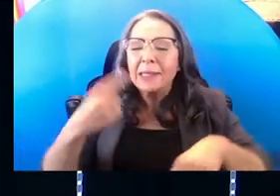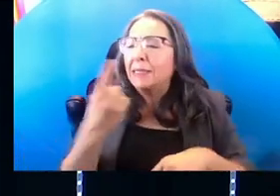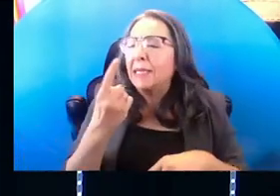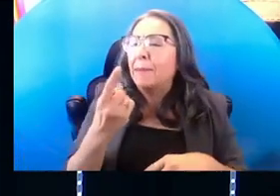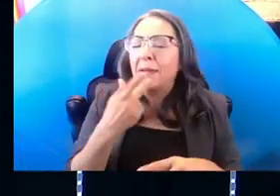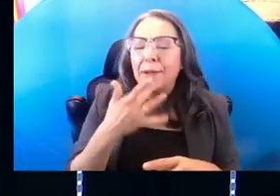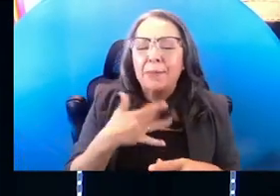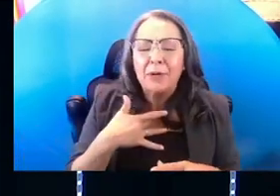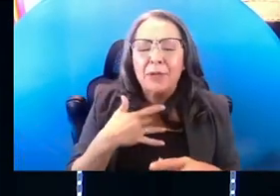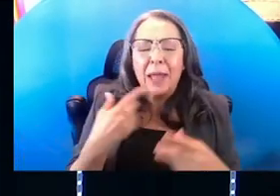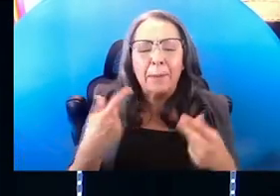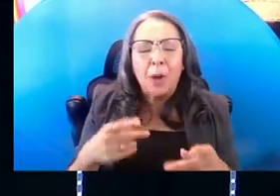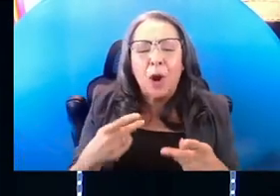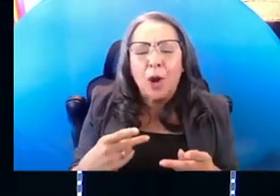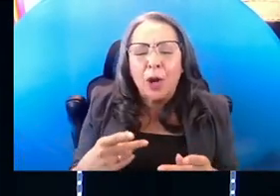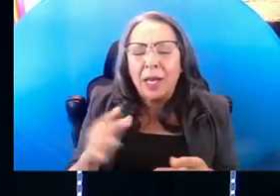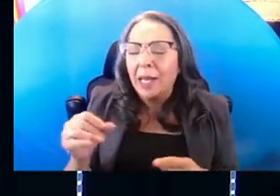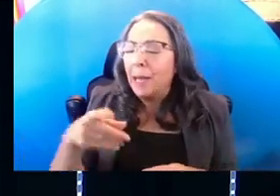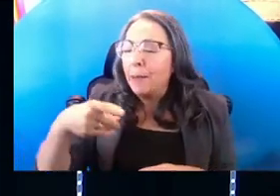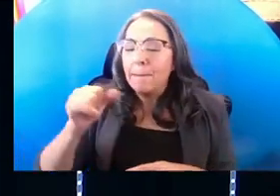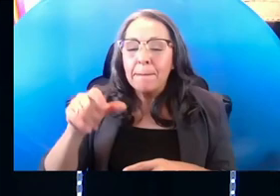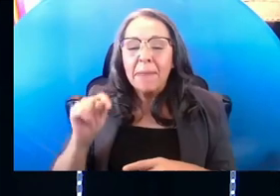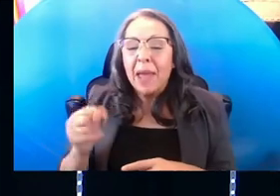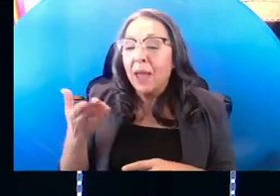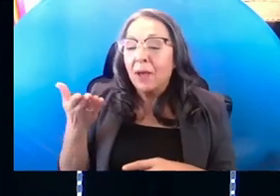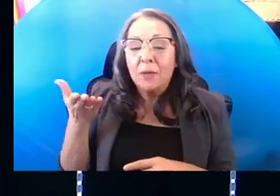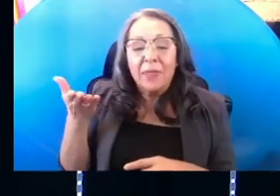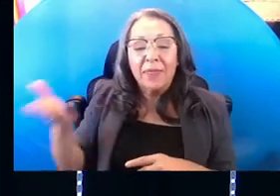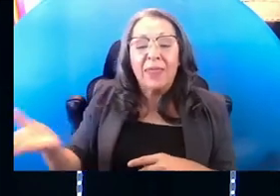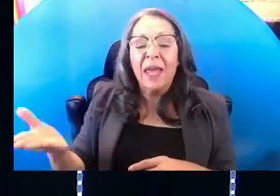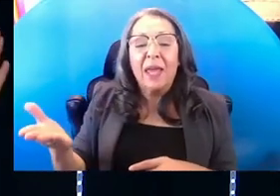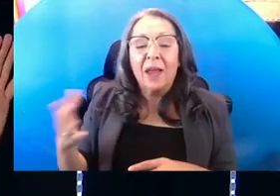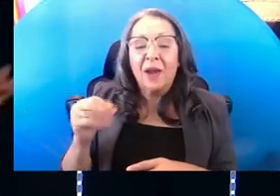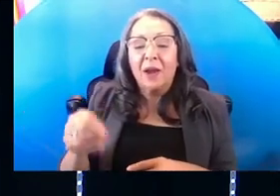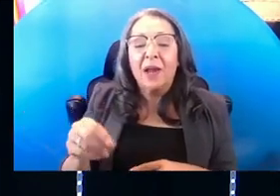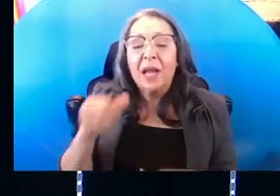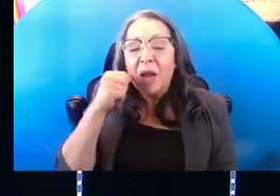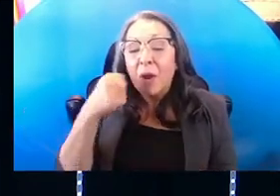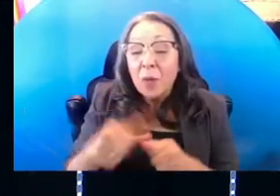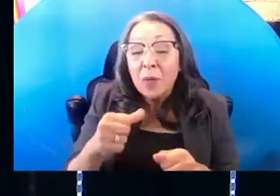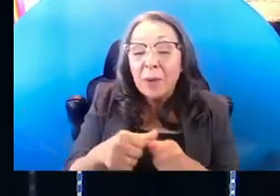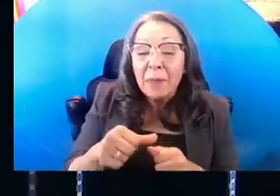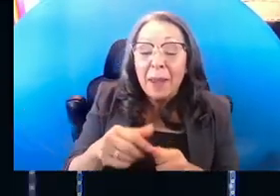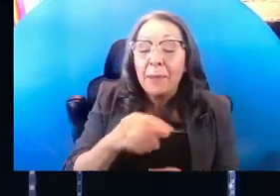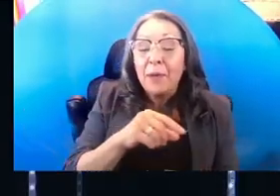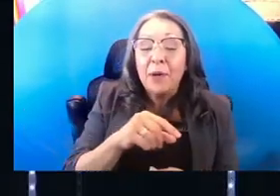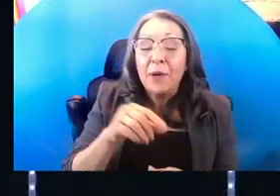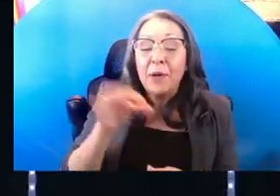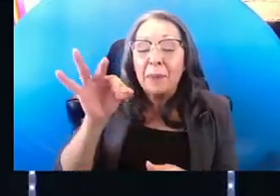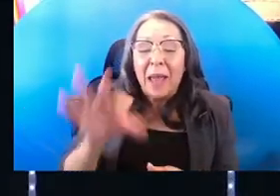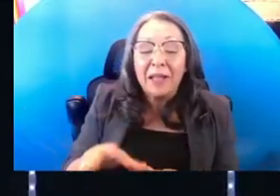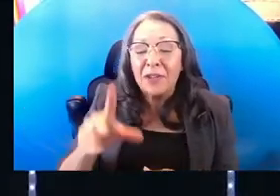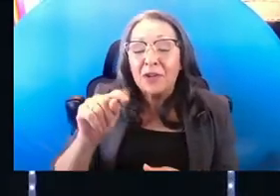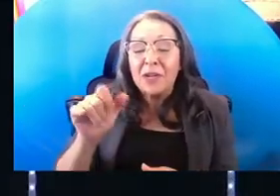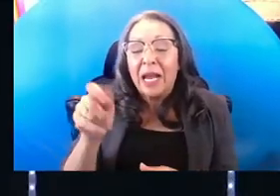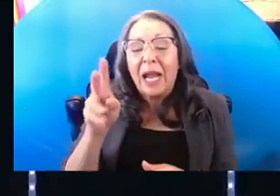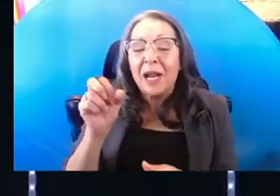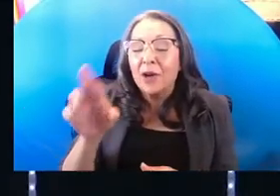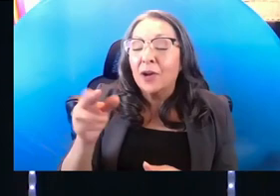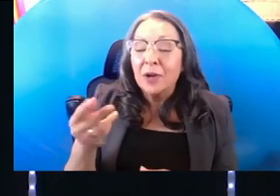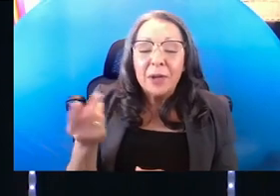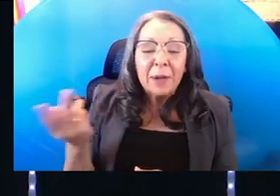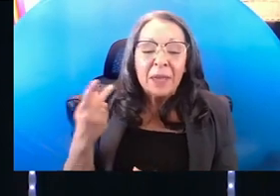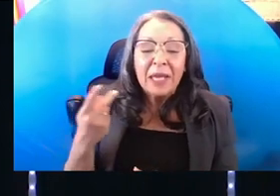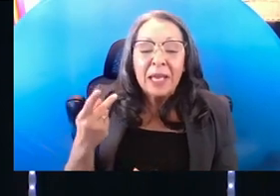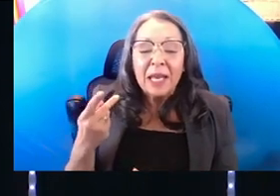or something like that. And like, Pat was there, and like, Tanner, you know, I remember Pastor Tanner. Love Pastor Tanner. Tanner and I were swimming, you know, we got our little